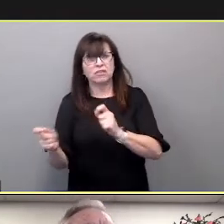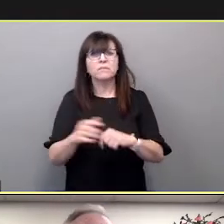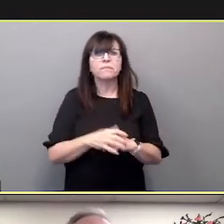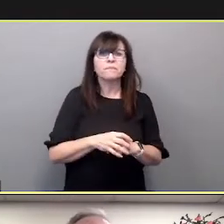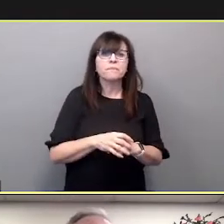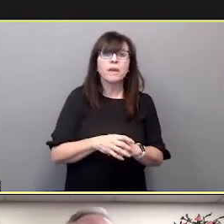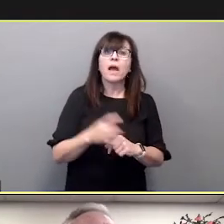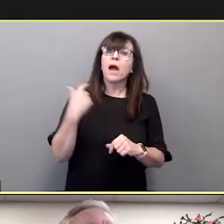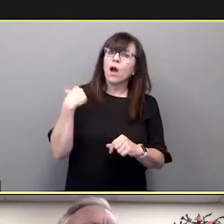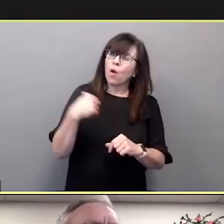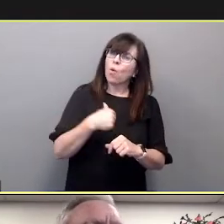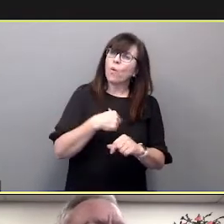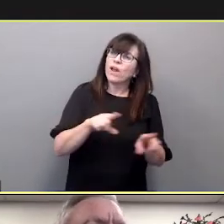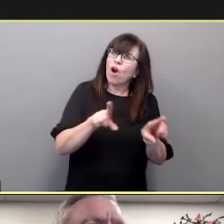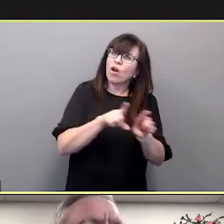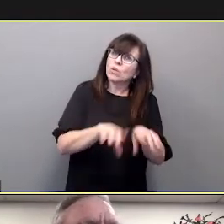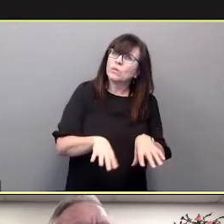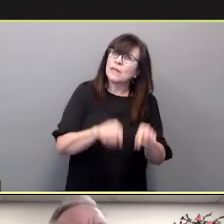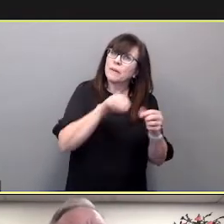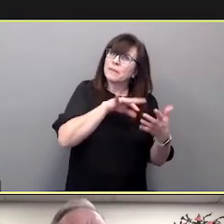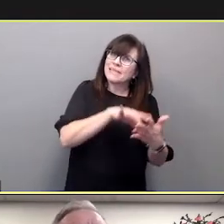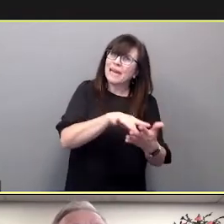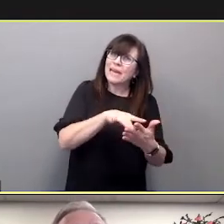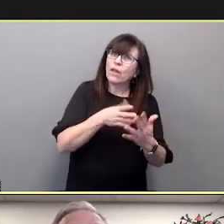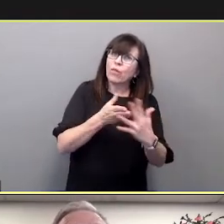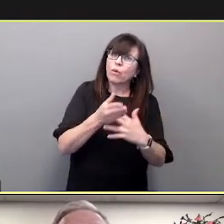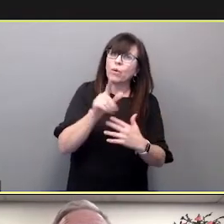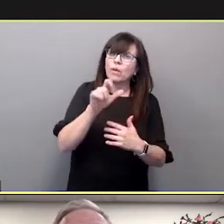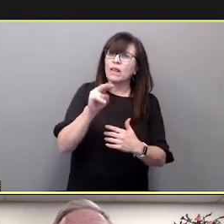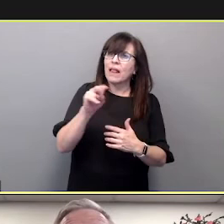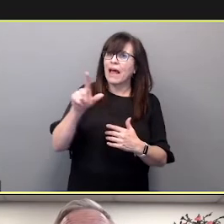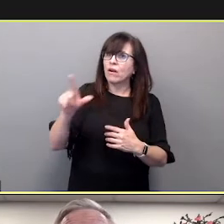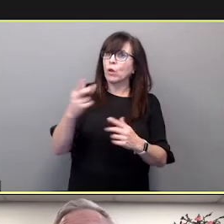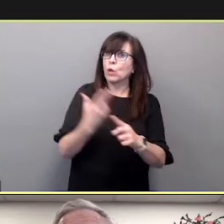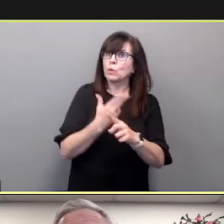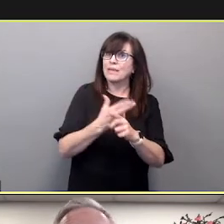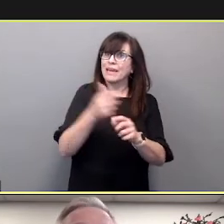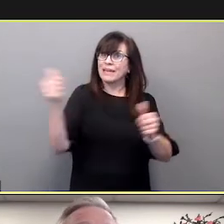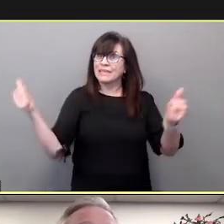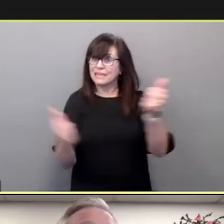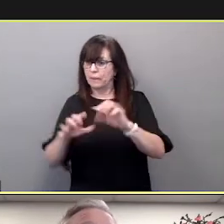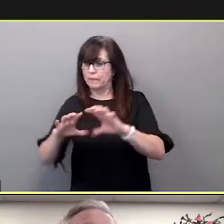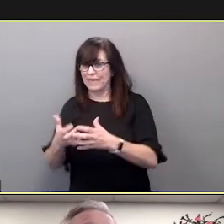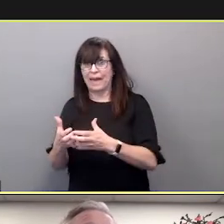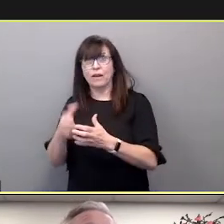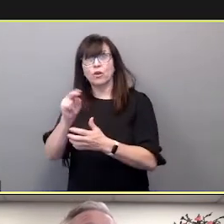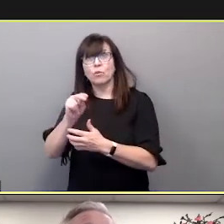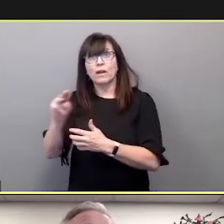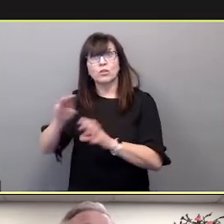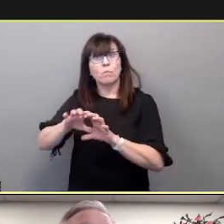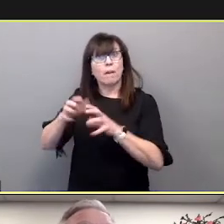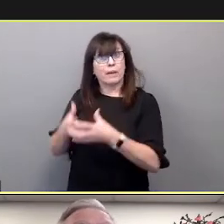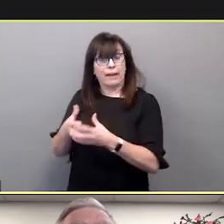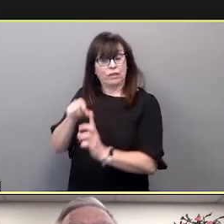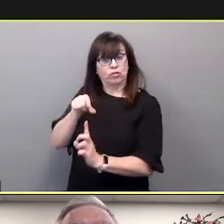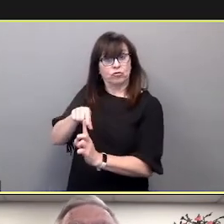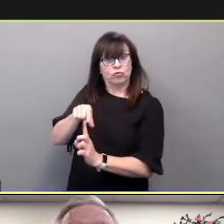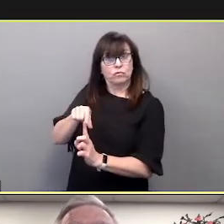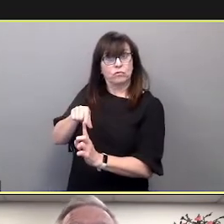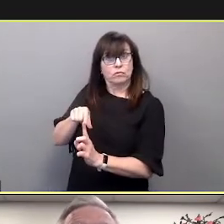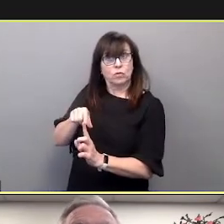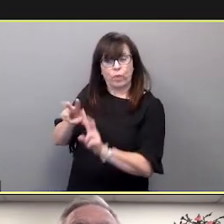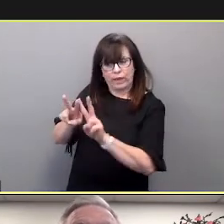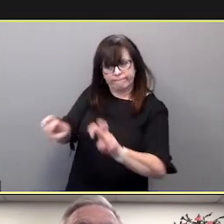bit of a study working with Lanel, using a subset of the New Mexico population. And we looked